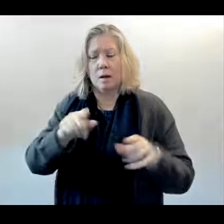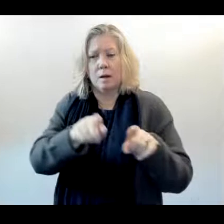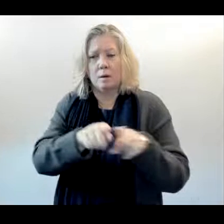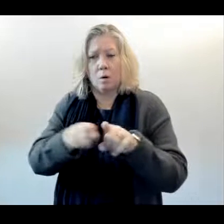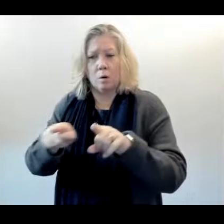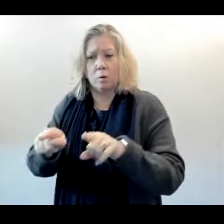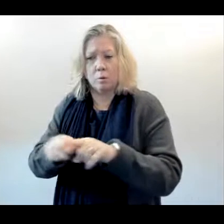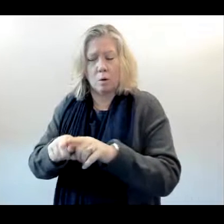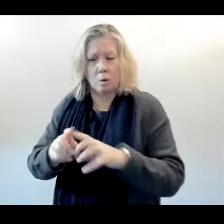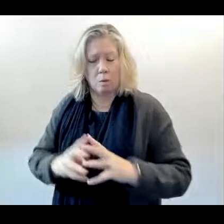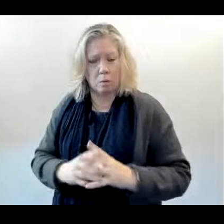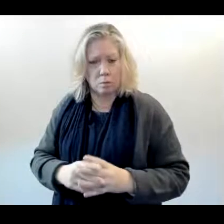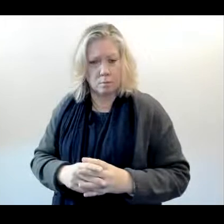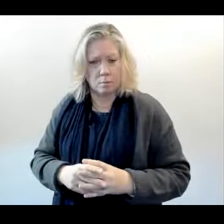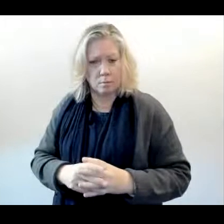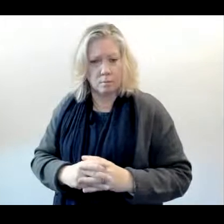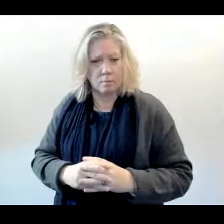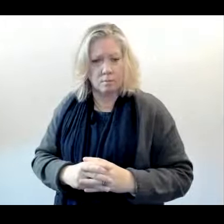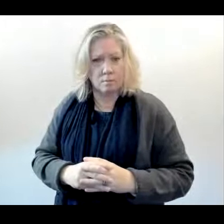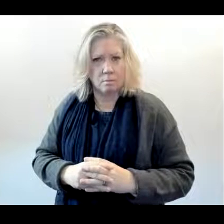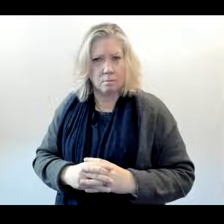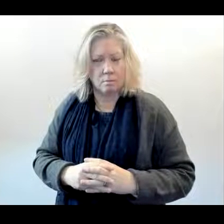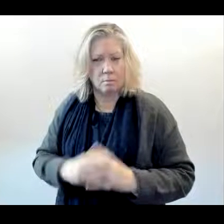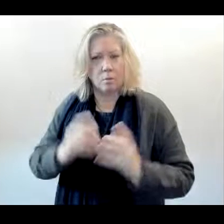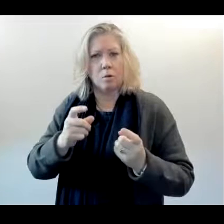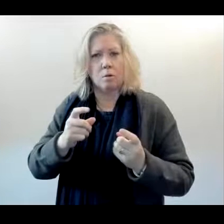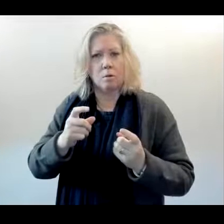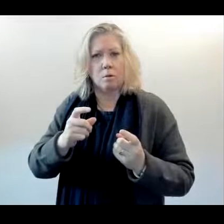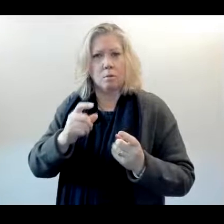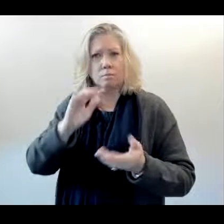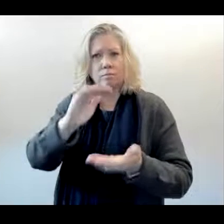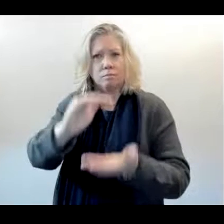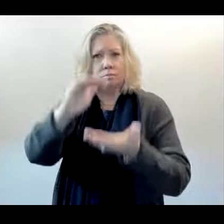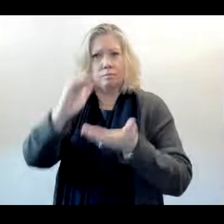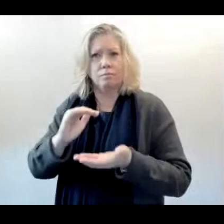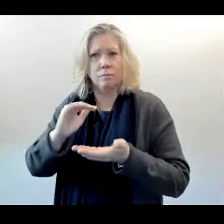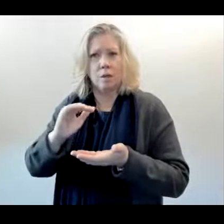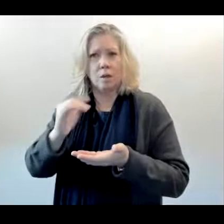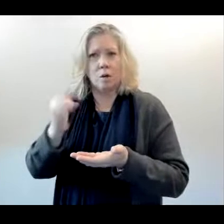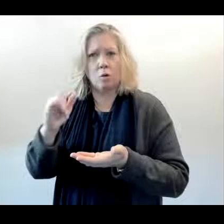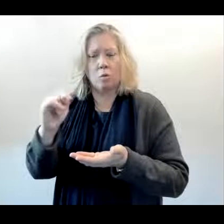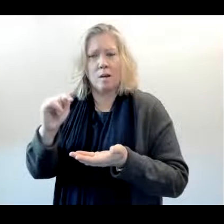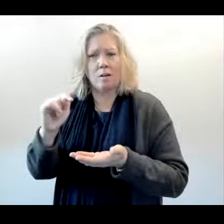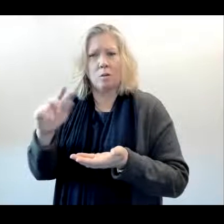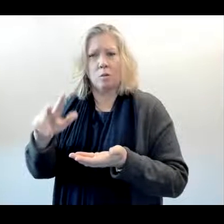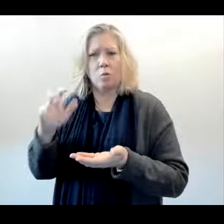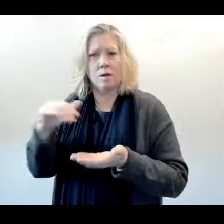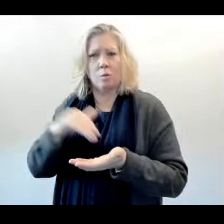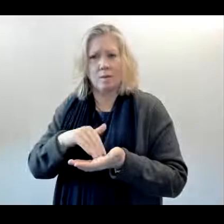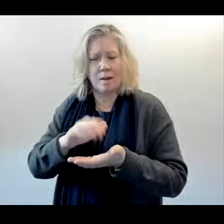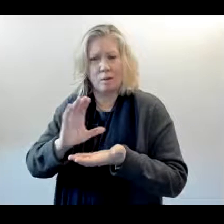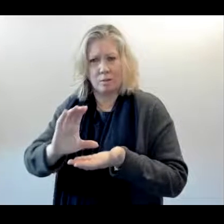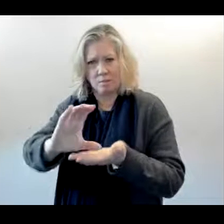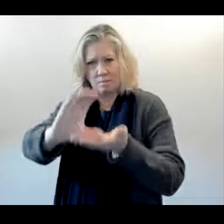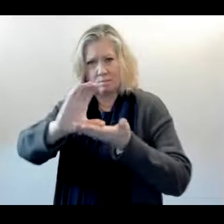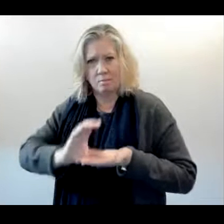look to grant me a grant of $300,000 for renovations